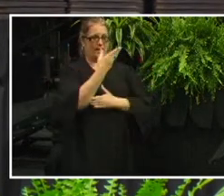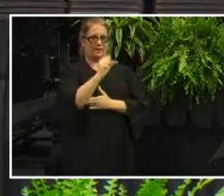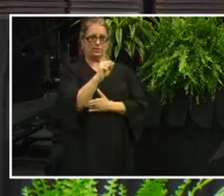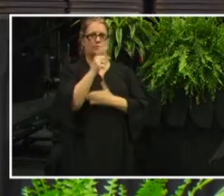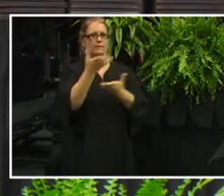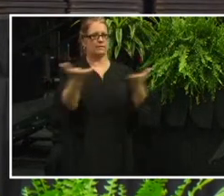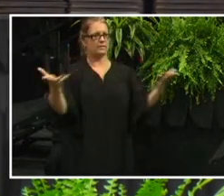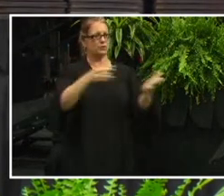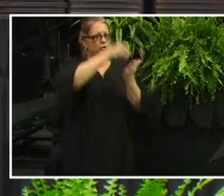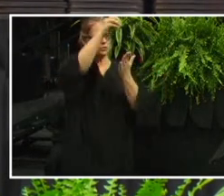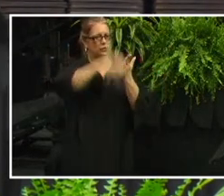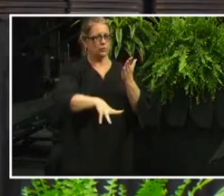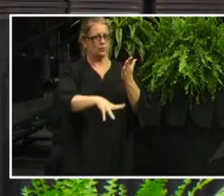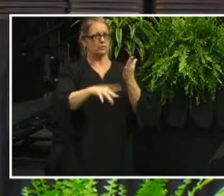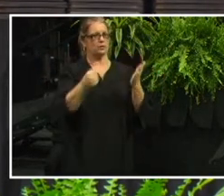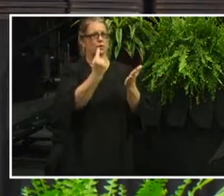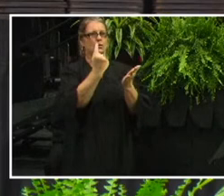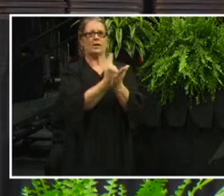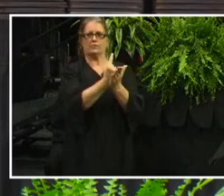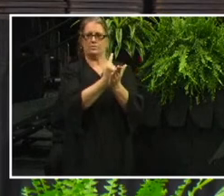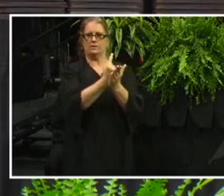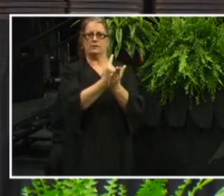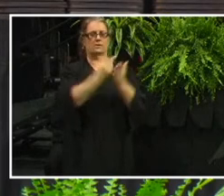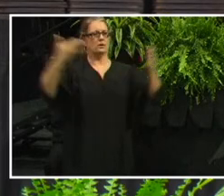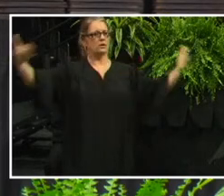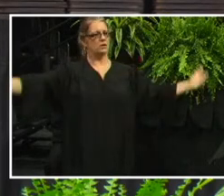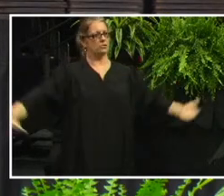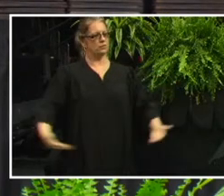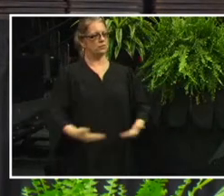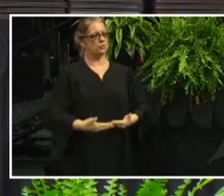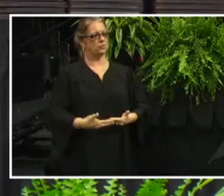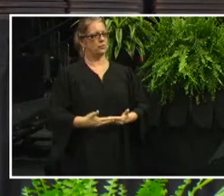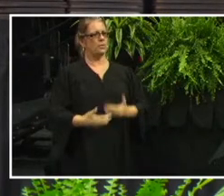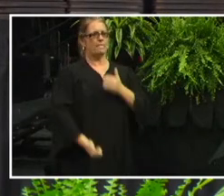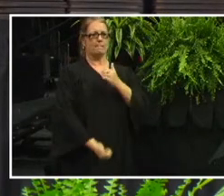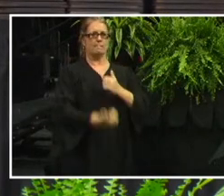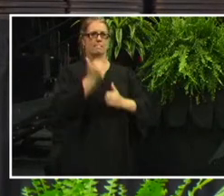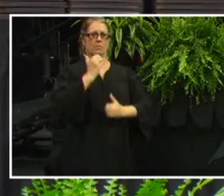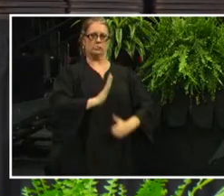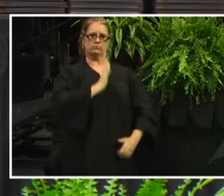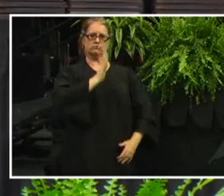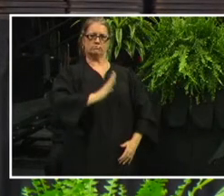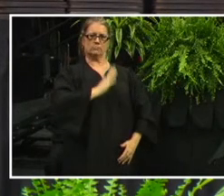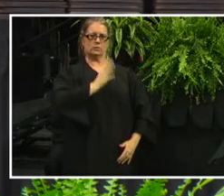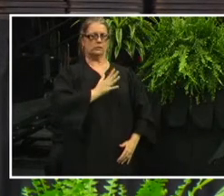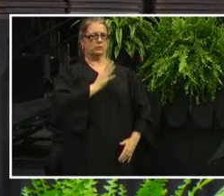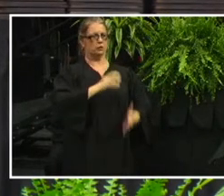you. I would like to introduce you to a couple of our most distinguished Phoenix.